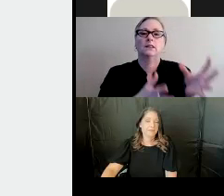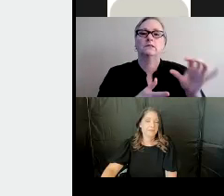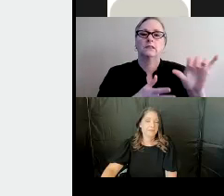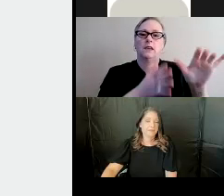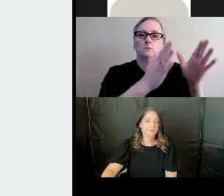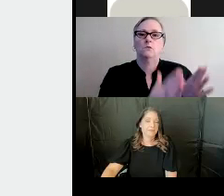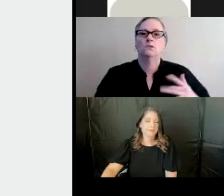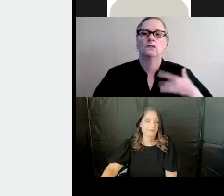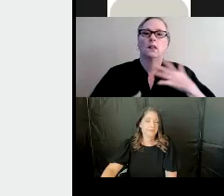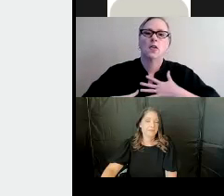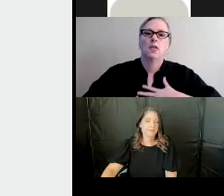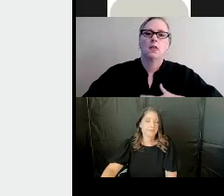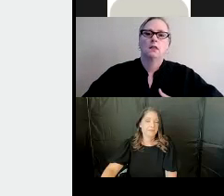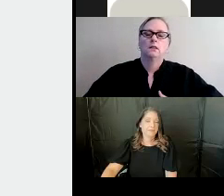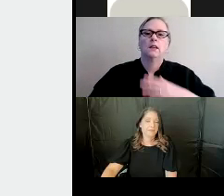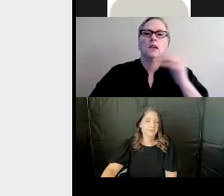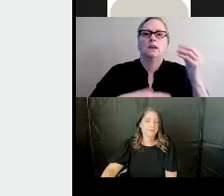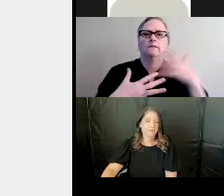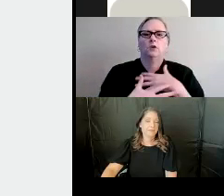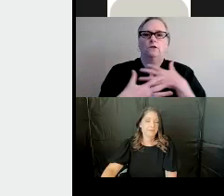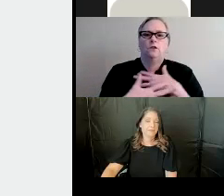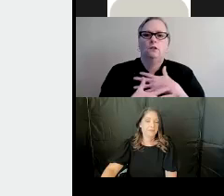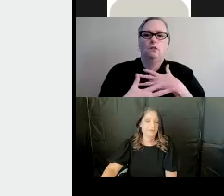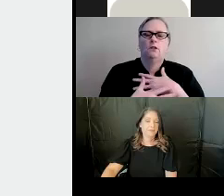depressed and fearful.